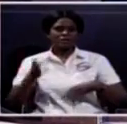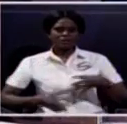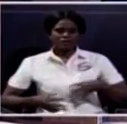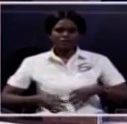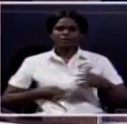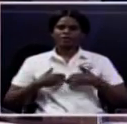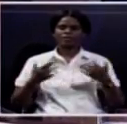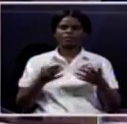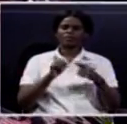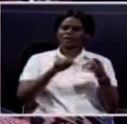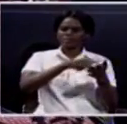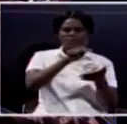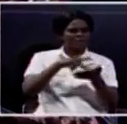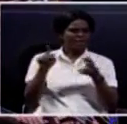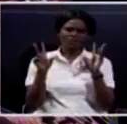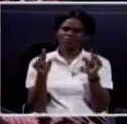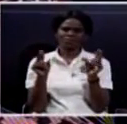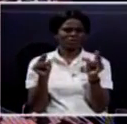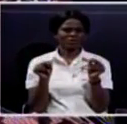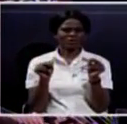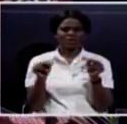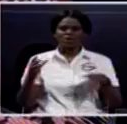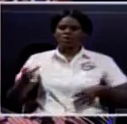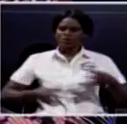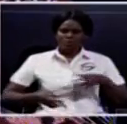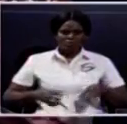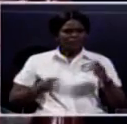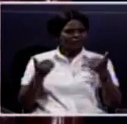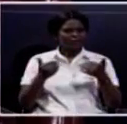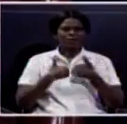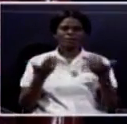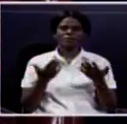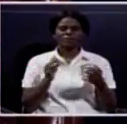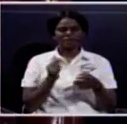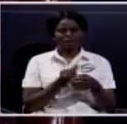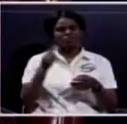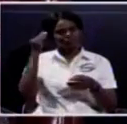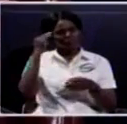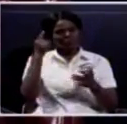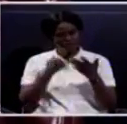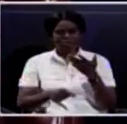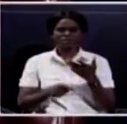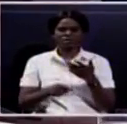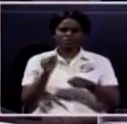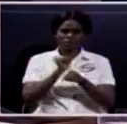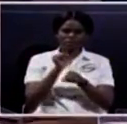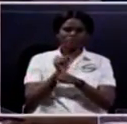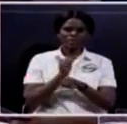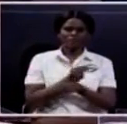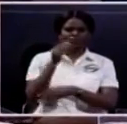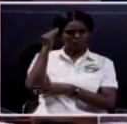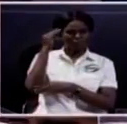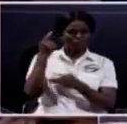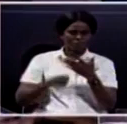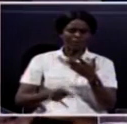course... No, there are no complaints as of now. We know what we are doing. We know you have cut